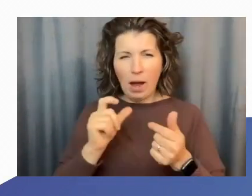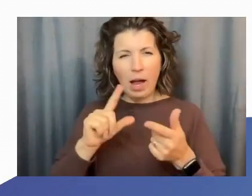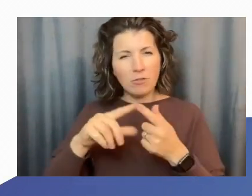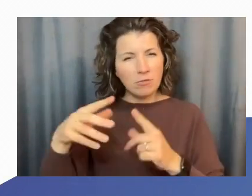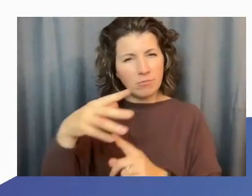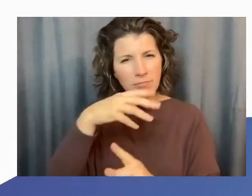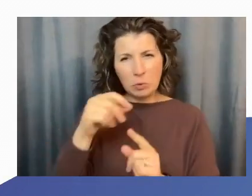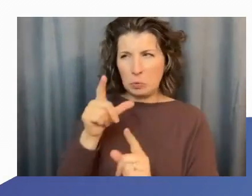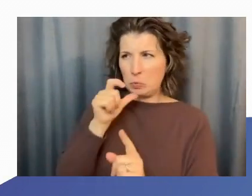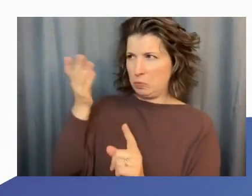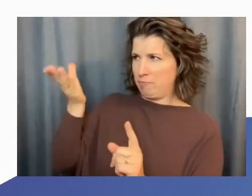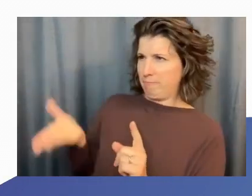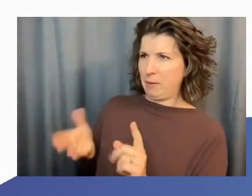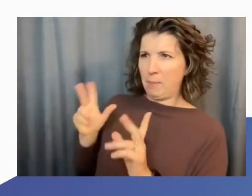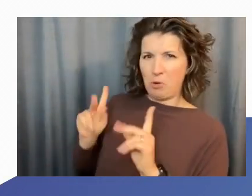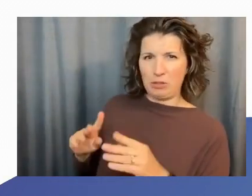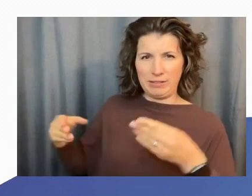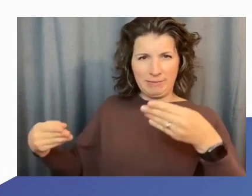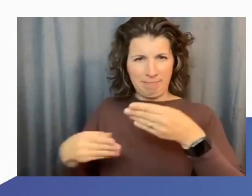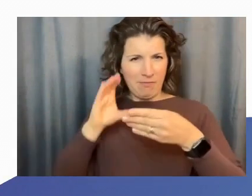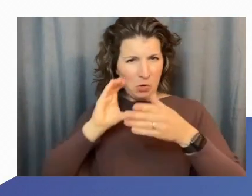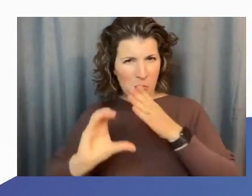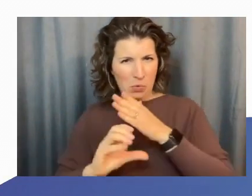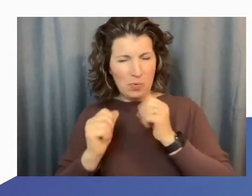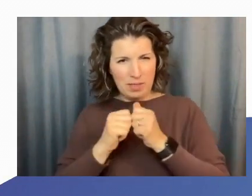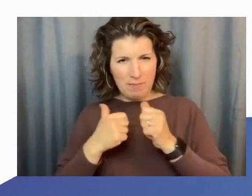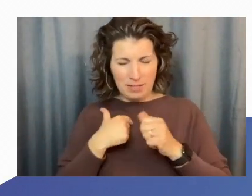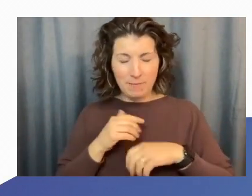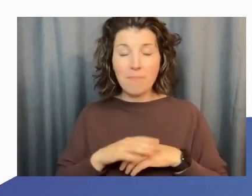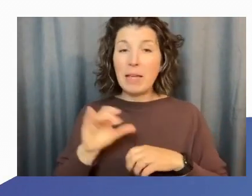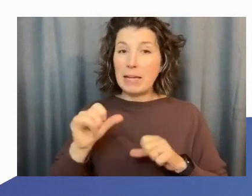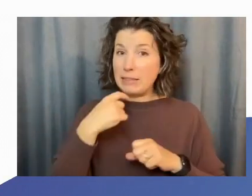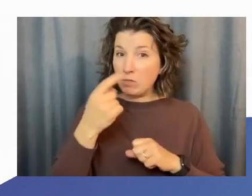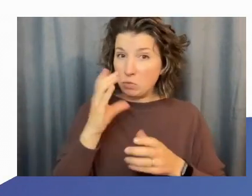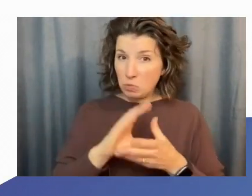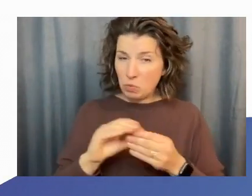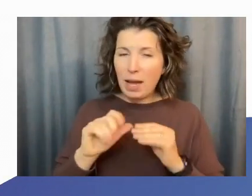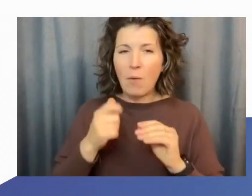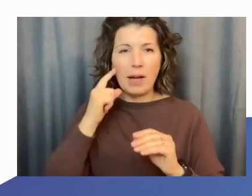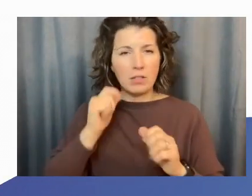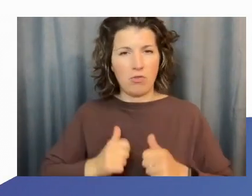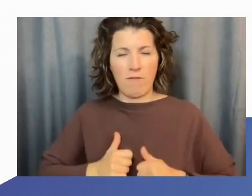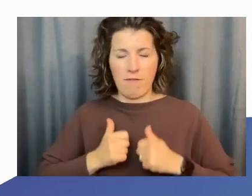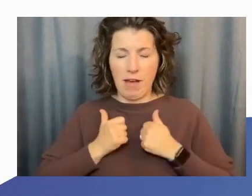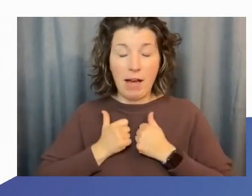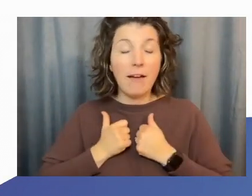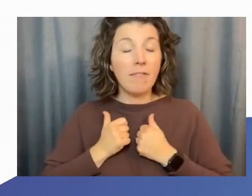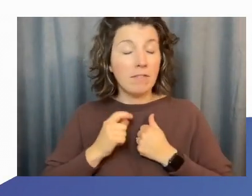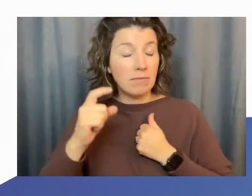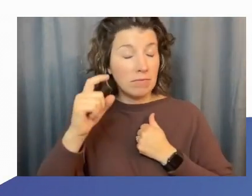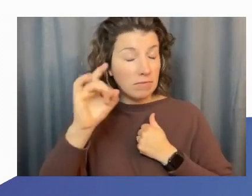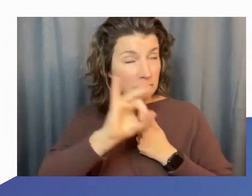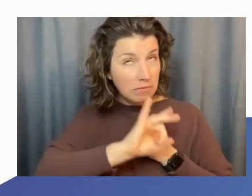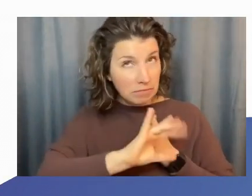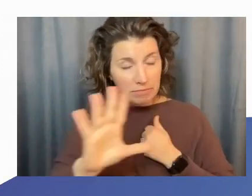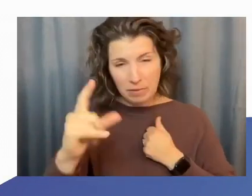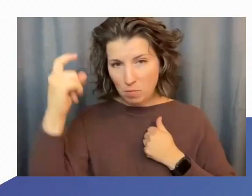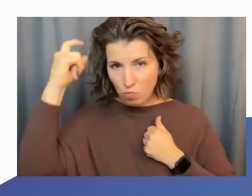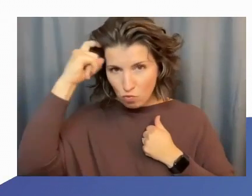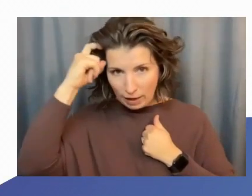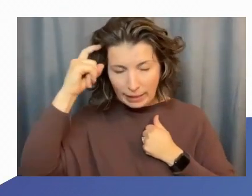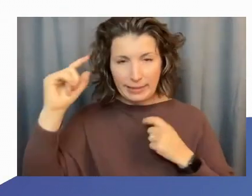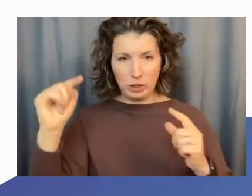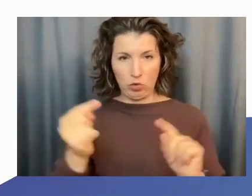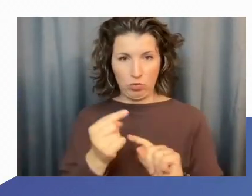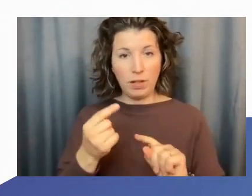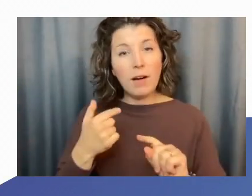who that is. Okay. I can tell you the story of how I survived a devastating brain injury where I lost a